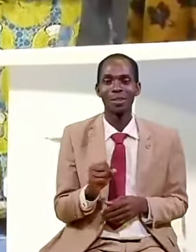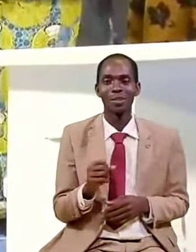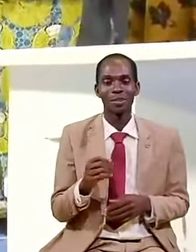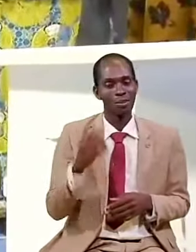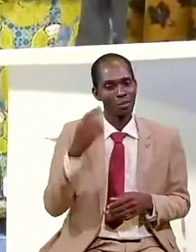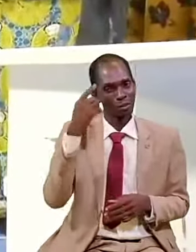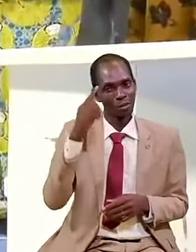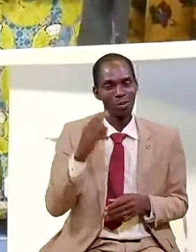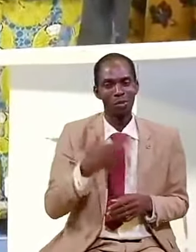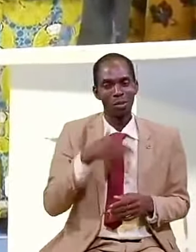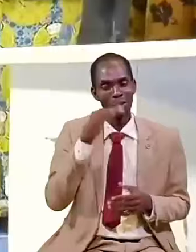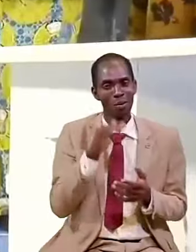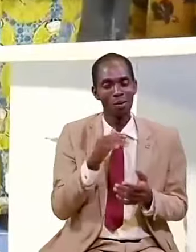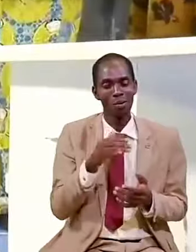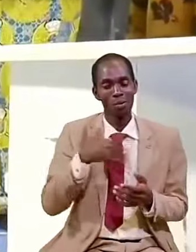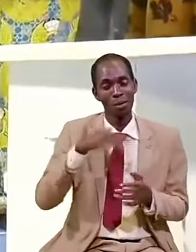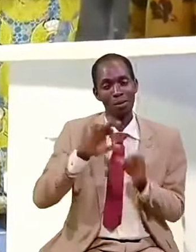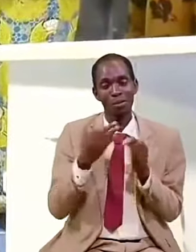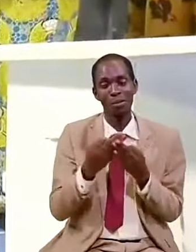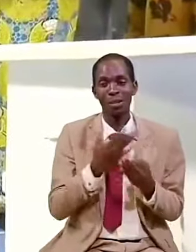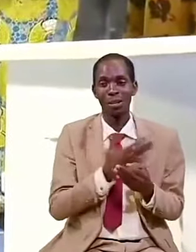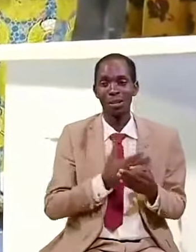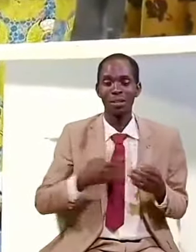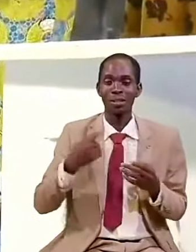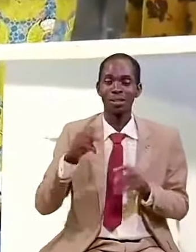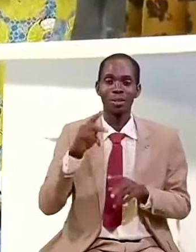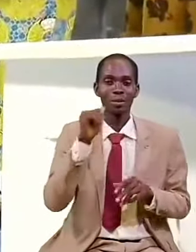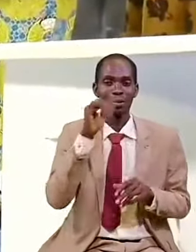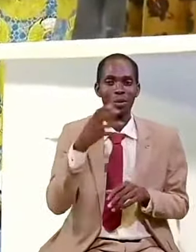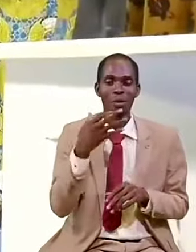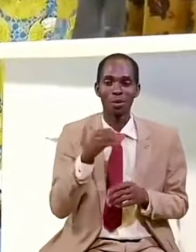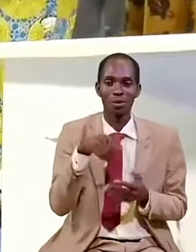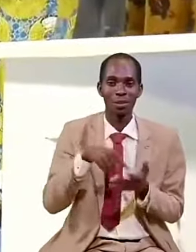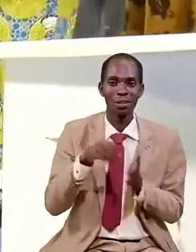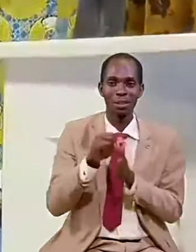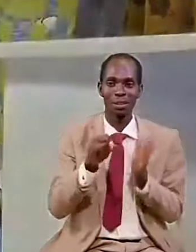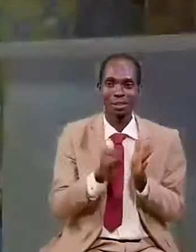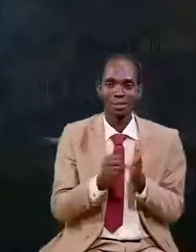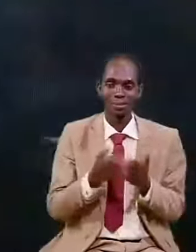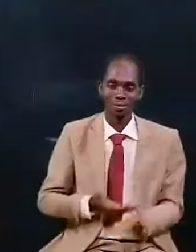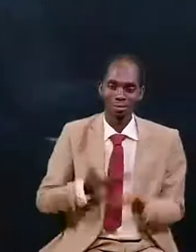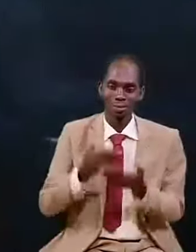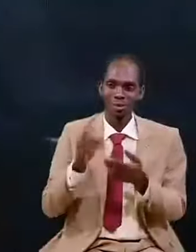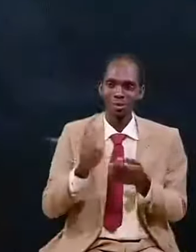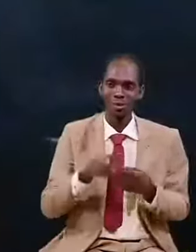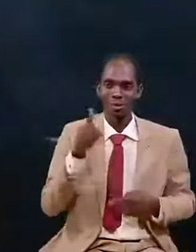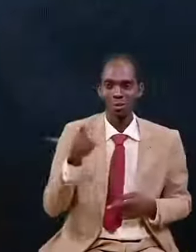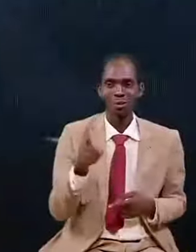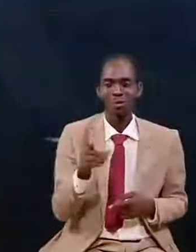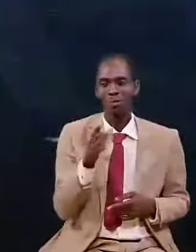family and the women of Taraba State, present to you, Mommy Esther Kumuyi,